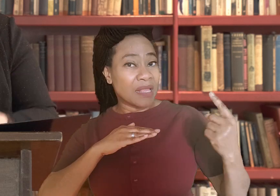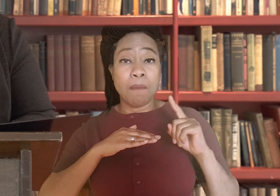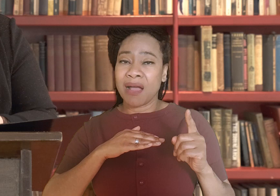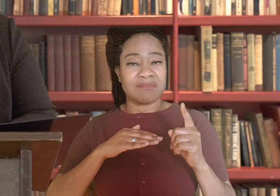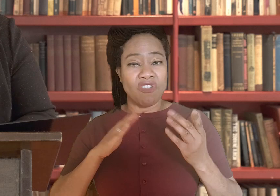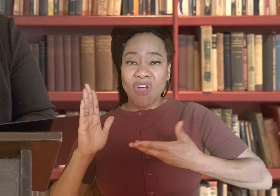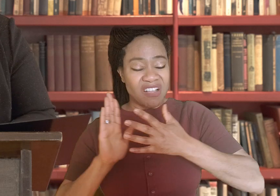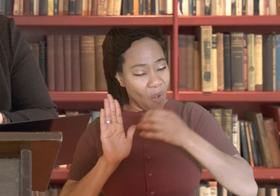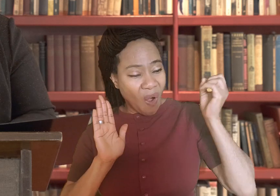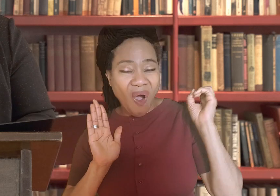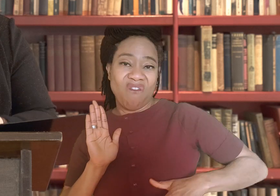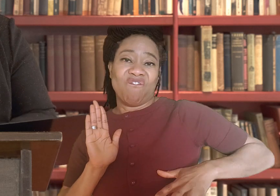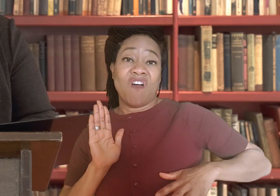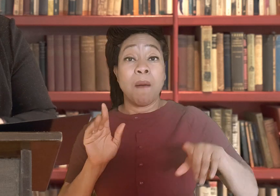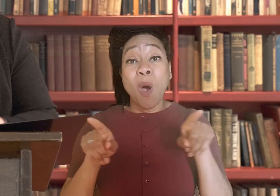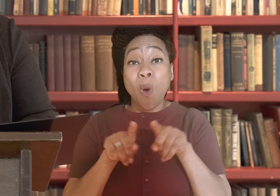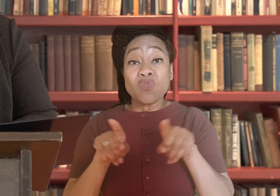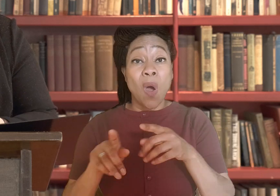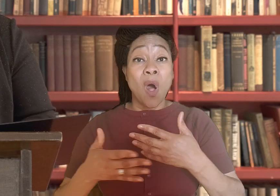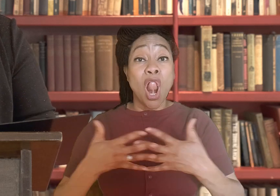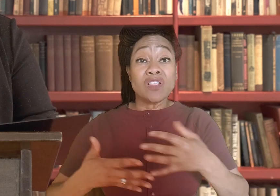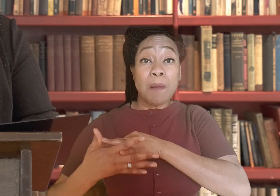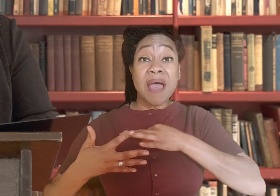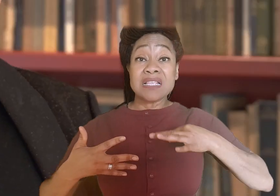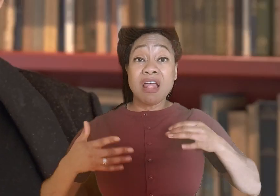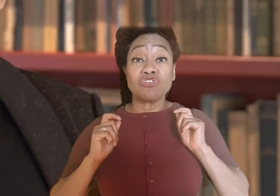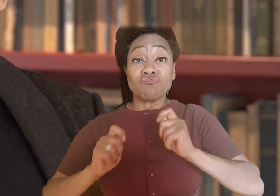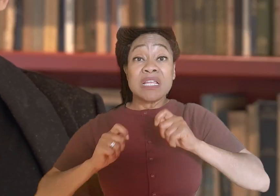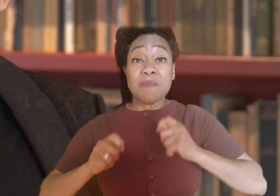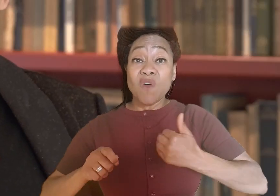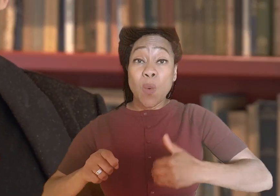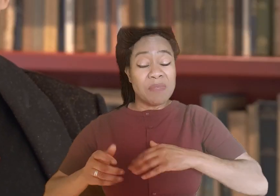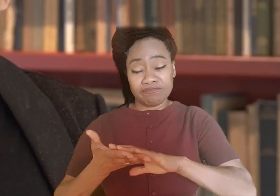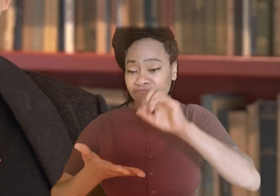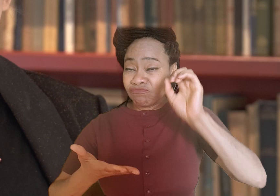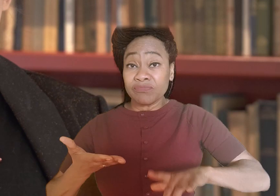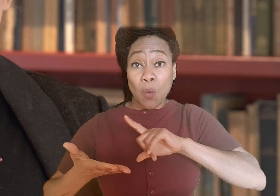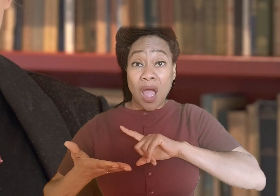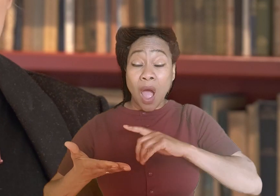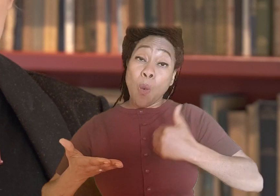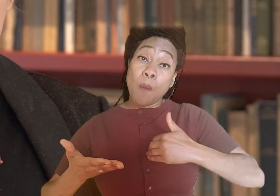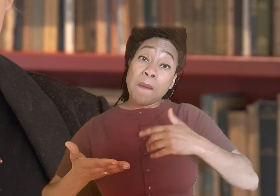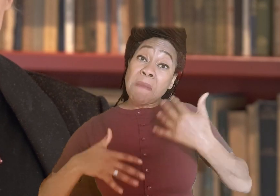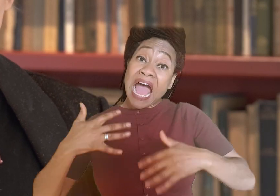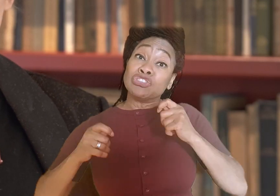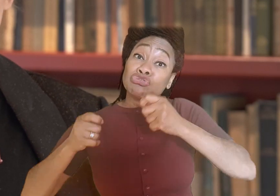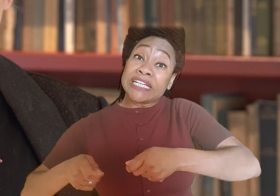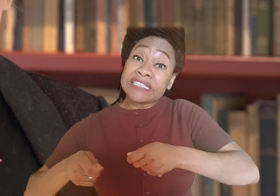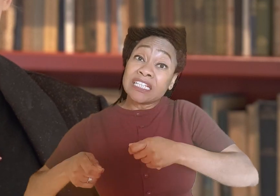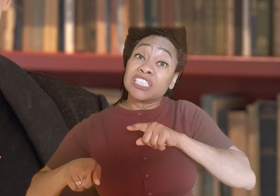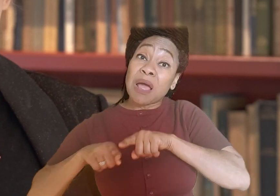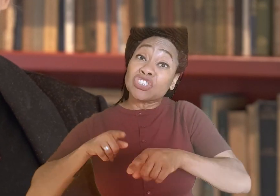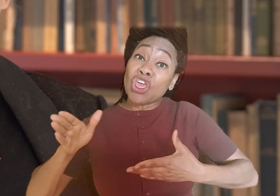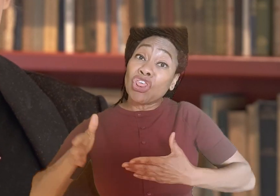but they also outlawed a lot of medical treatment for women. Because to treat a woman's pain, especially in